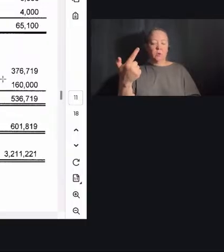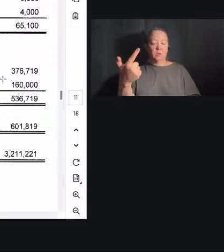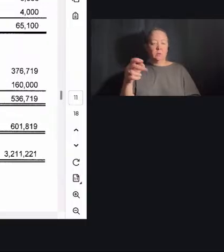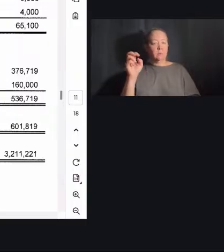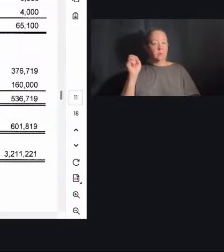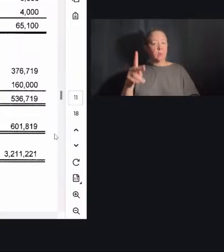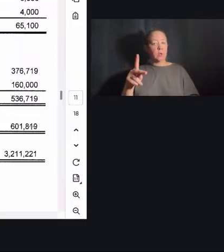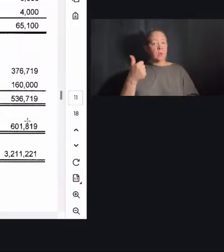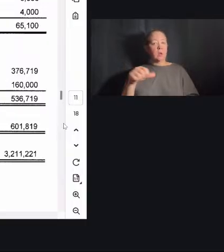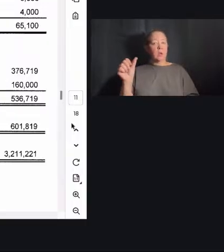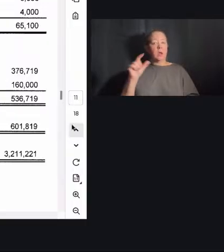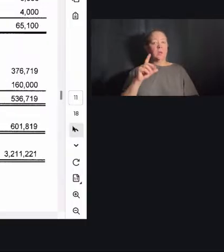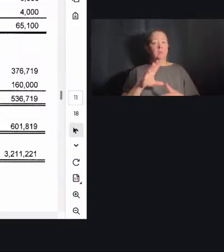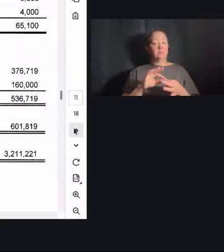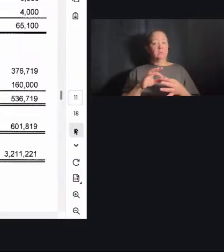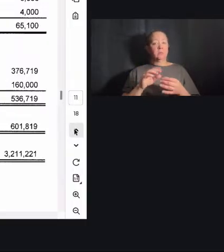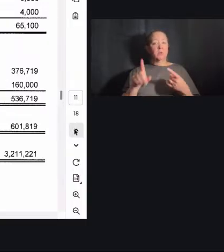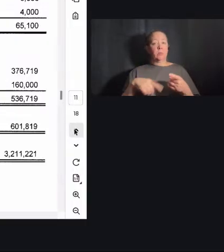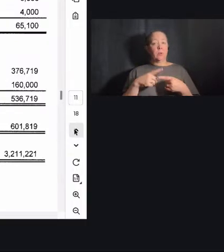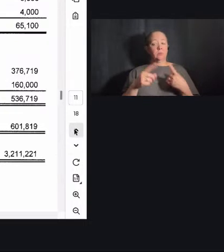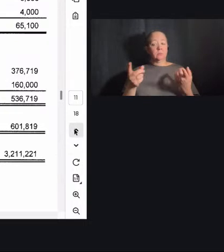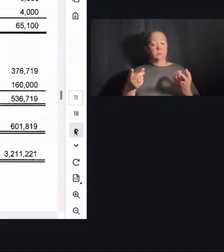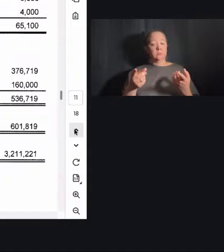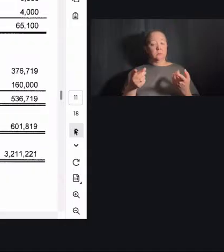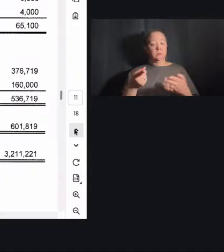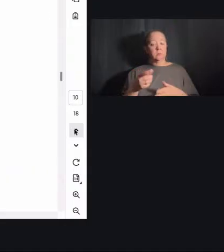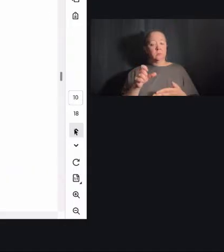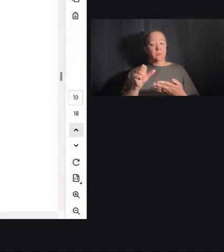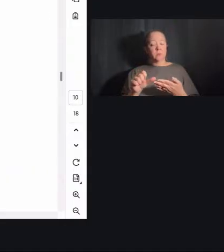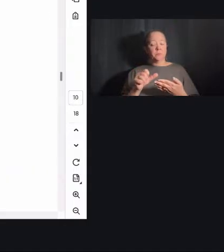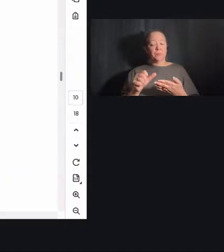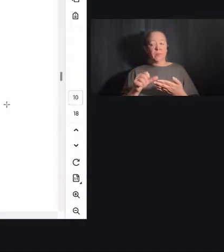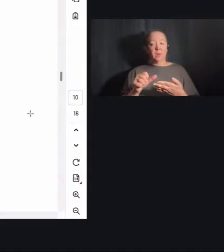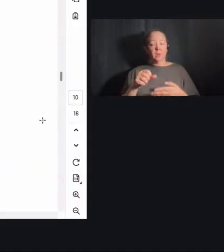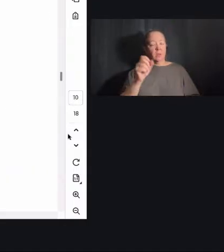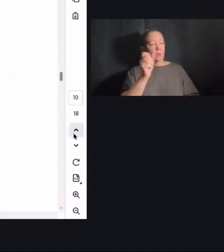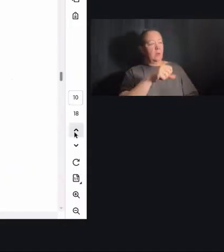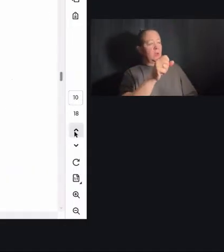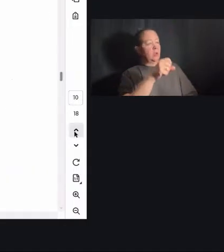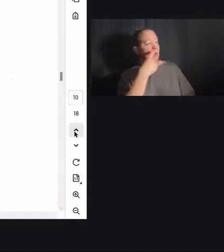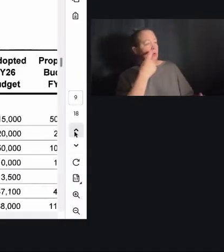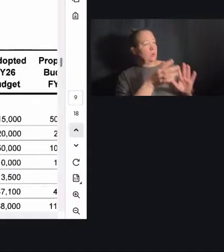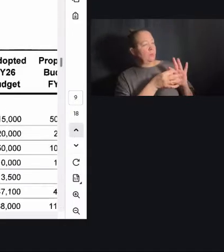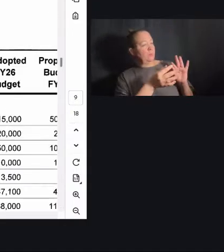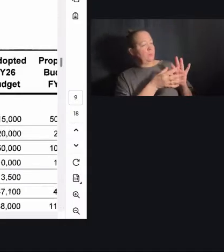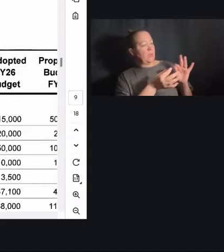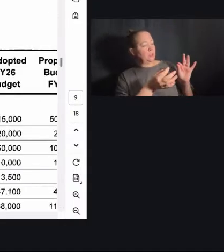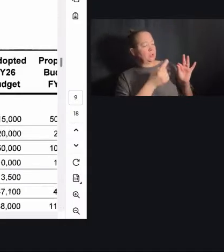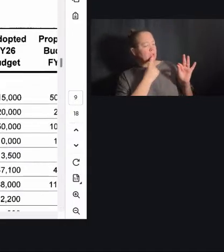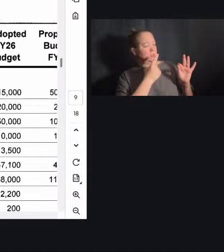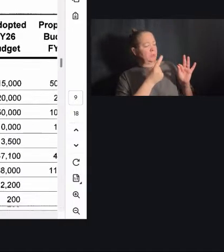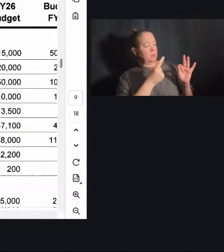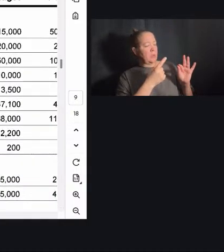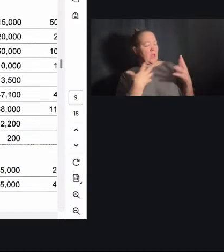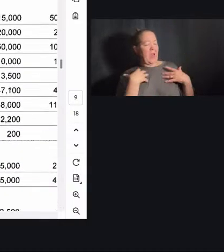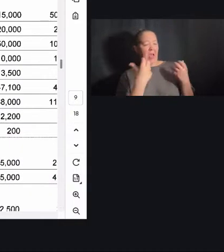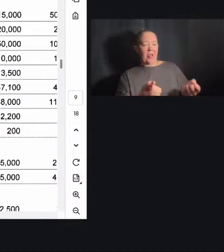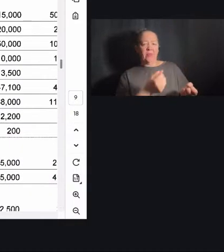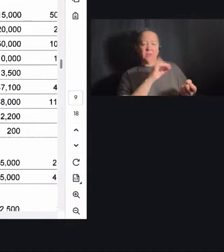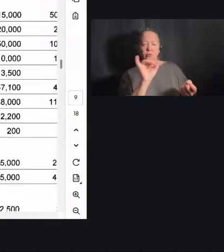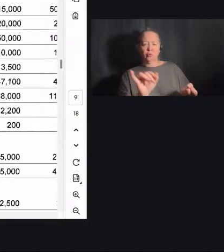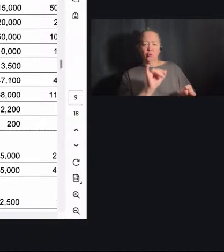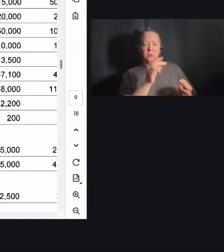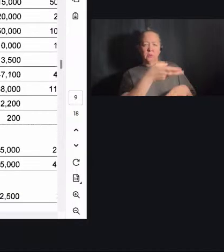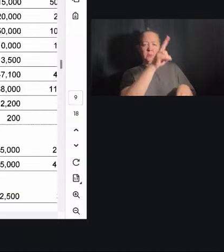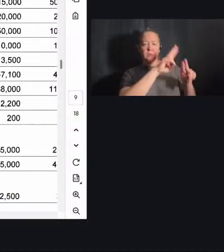Yeah, you mentioned the health insurance increase, but it looks like there's a big jump as well in retirement under personnel services, and I'm